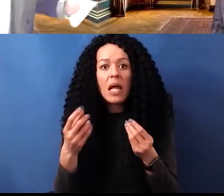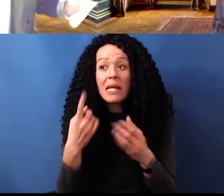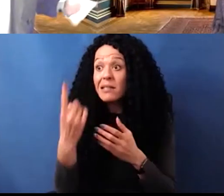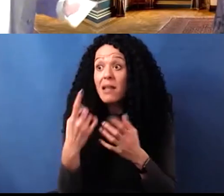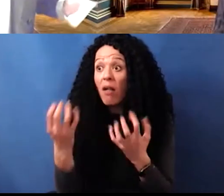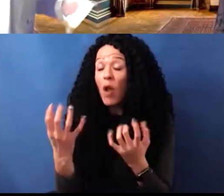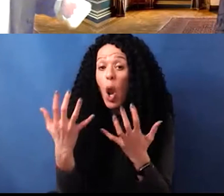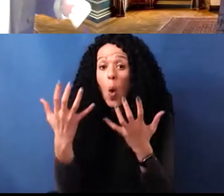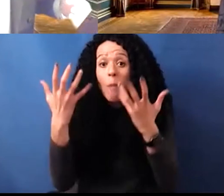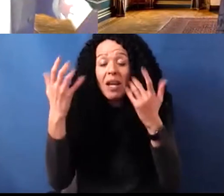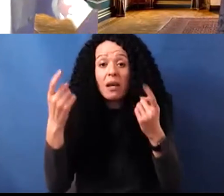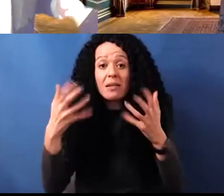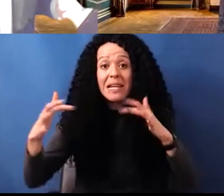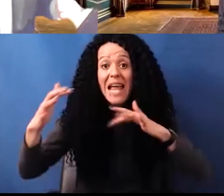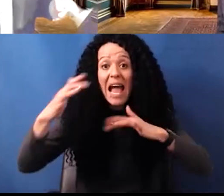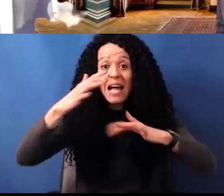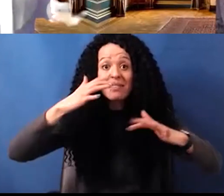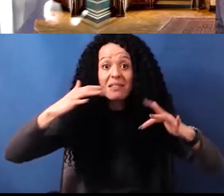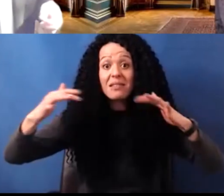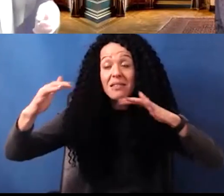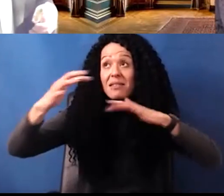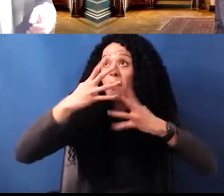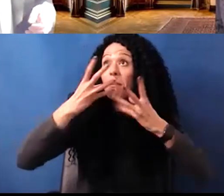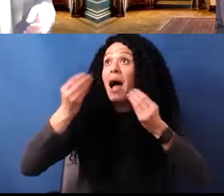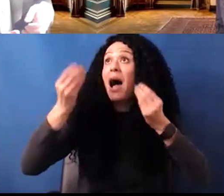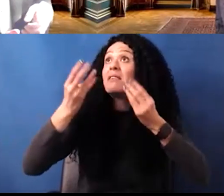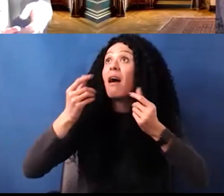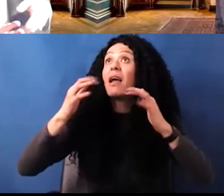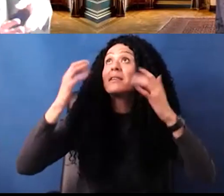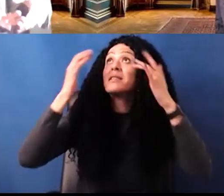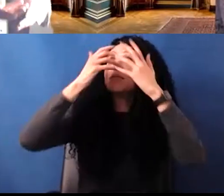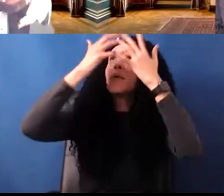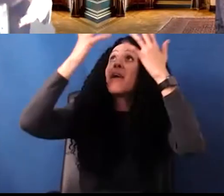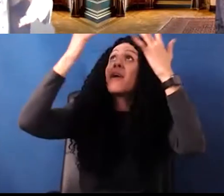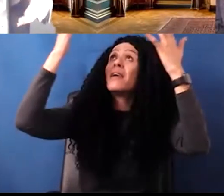self-luminous gaseous matter in